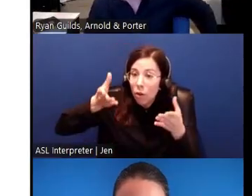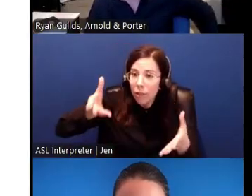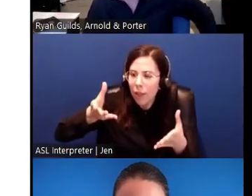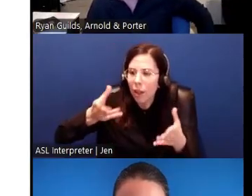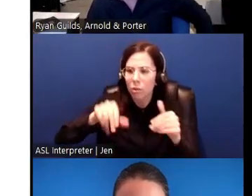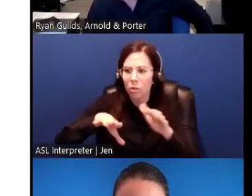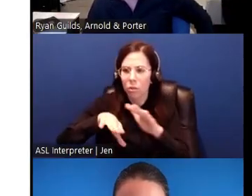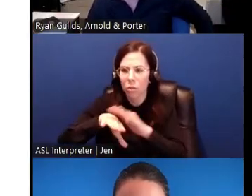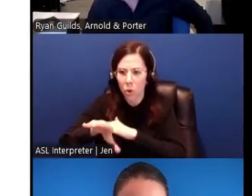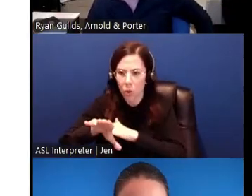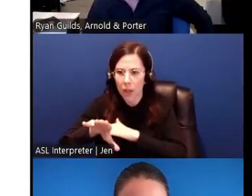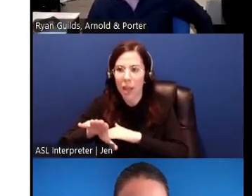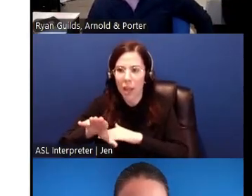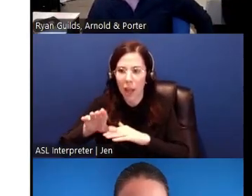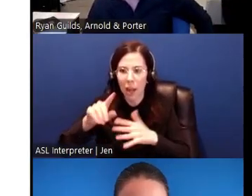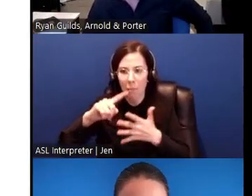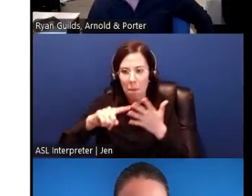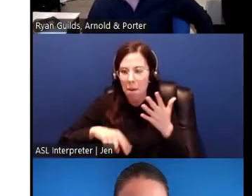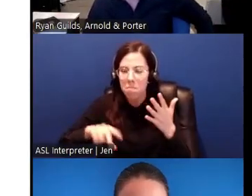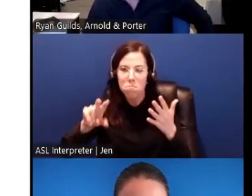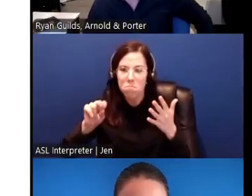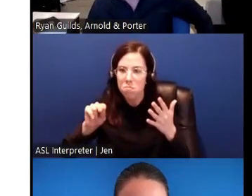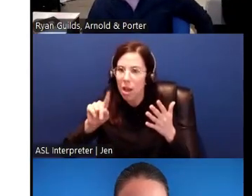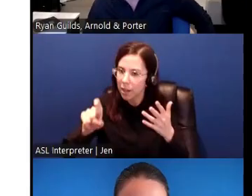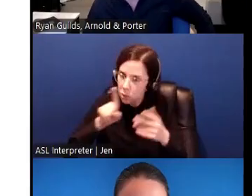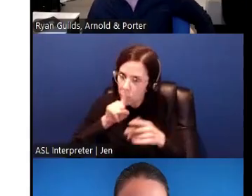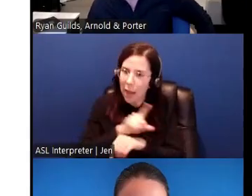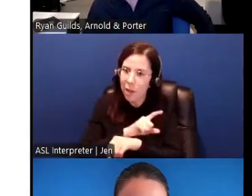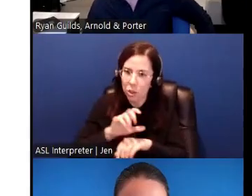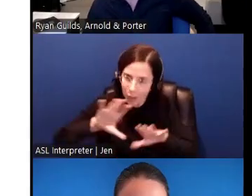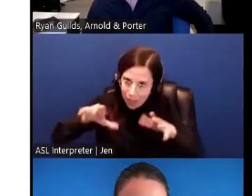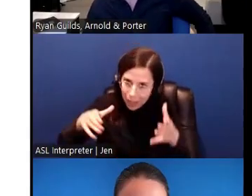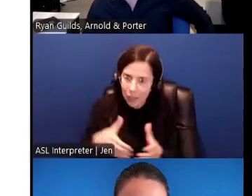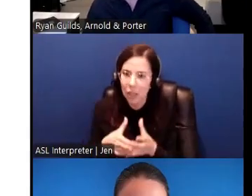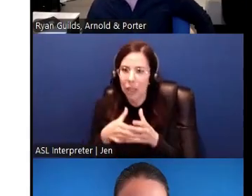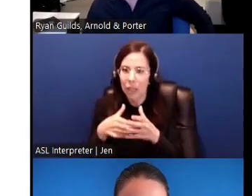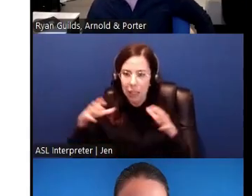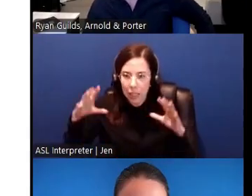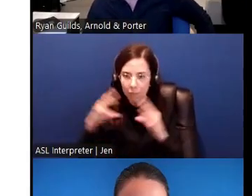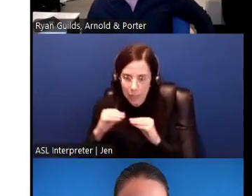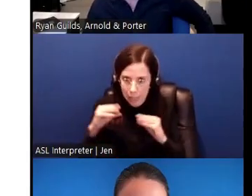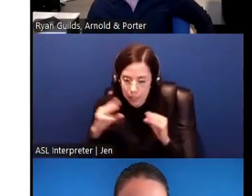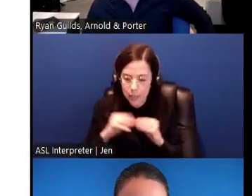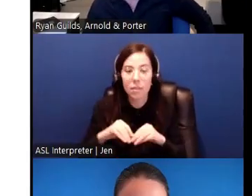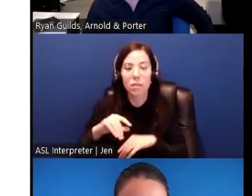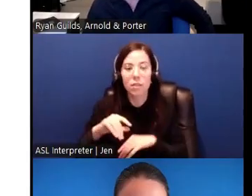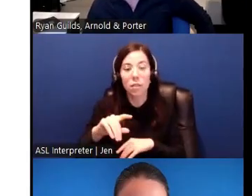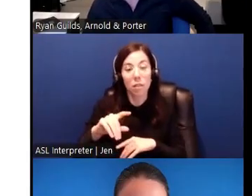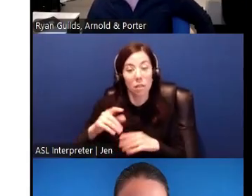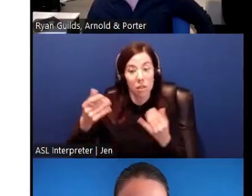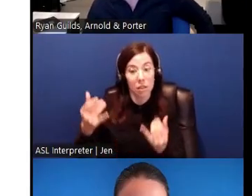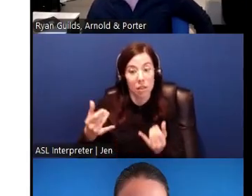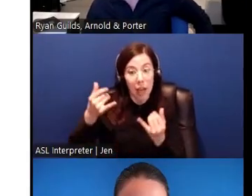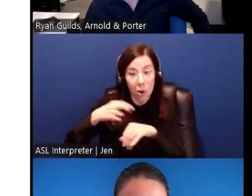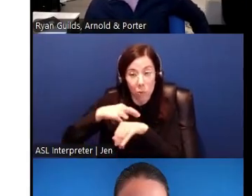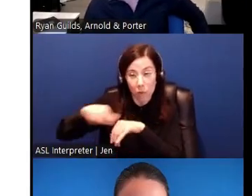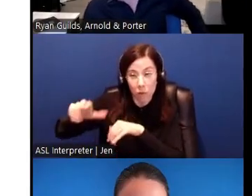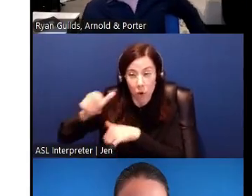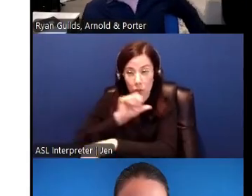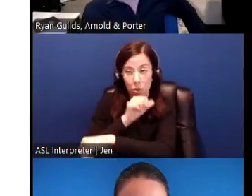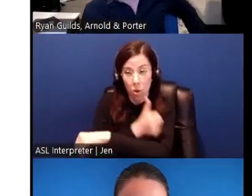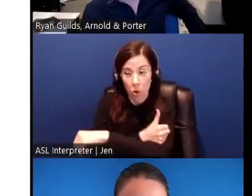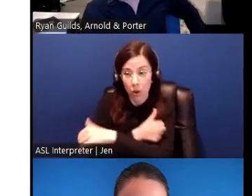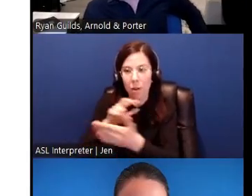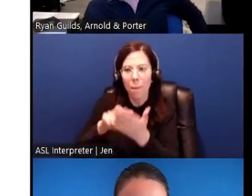in there and file things and so forth. It has to actually be convened. When that happens, when the referral authority makes that decision, a